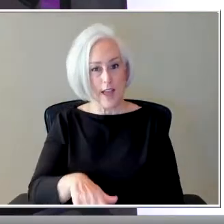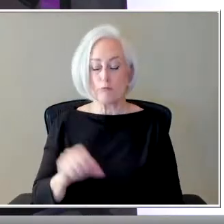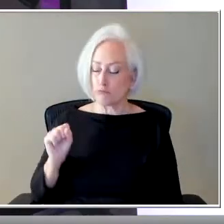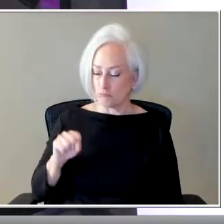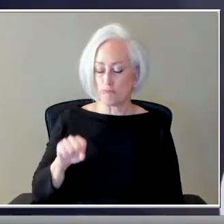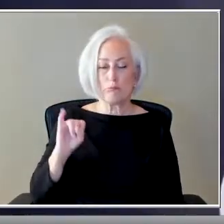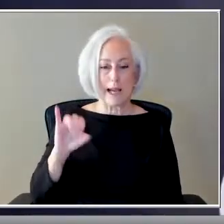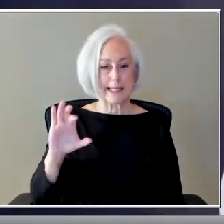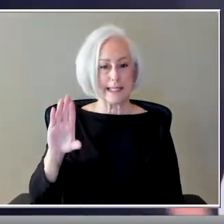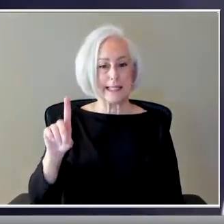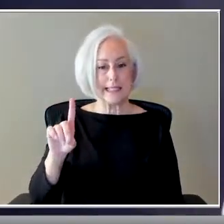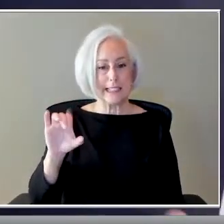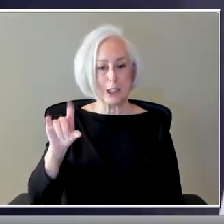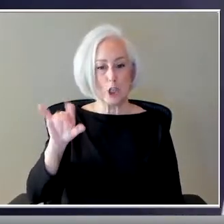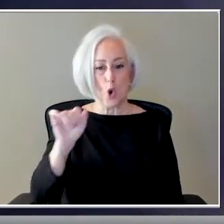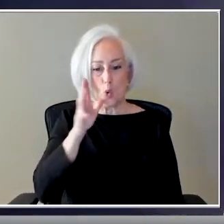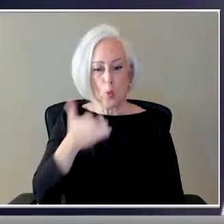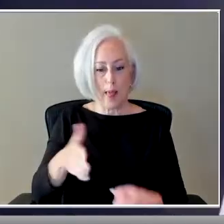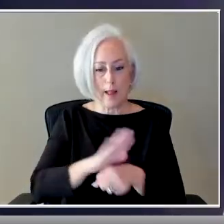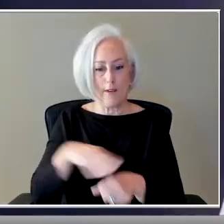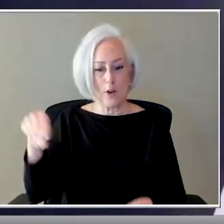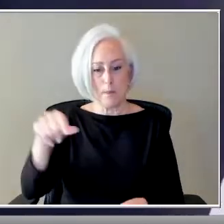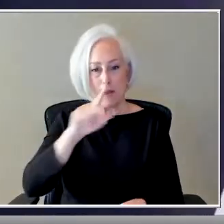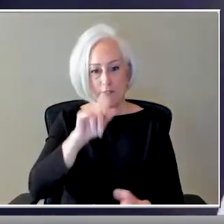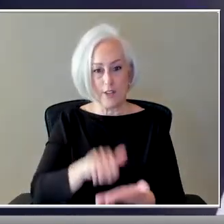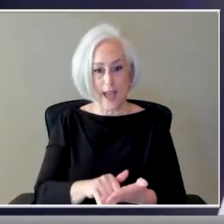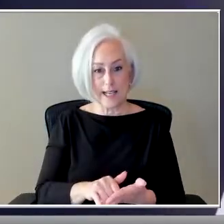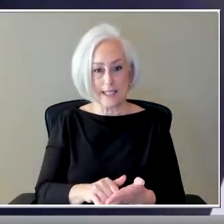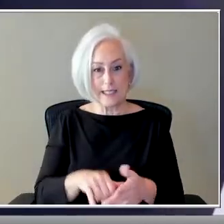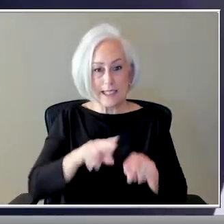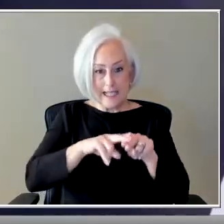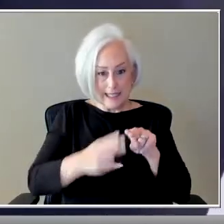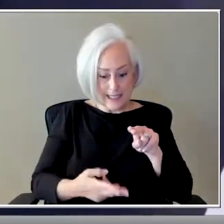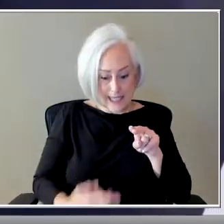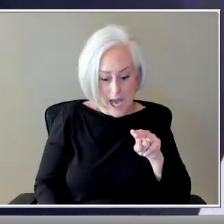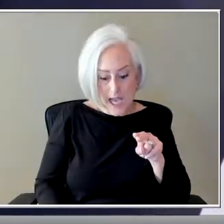And because diet, exercise, and weight loss has no effect on it,